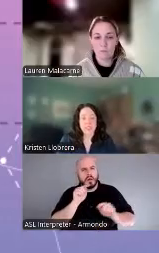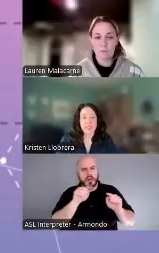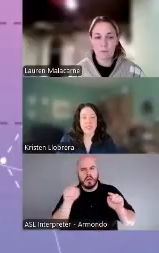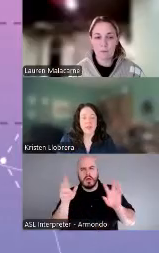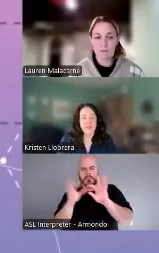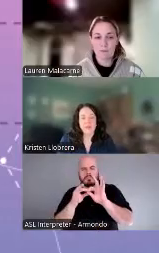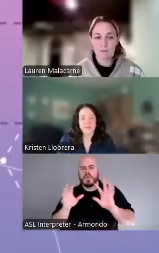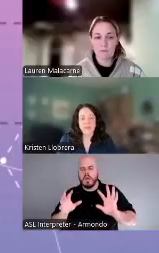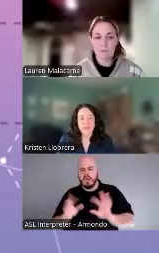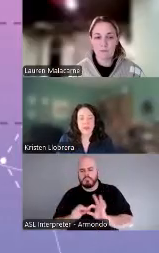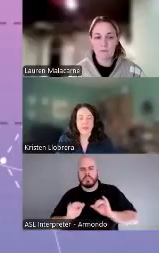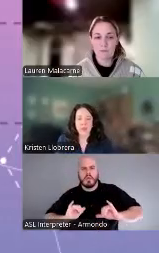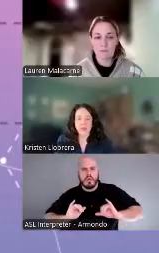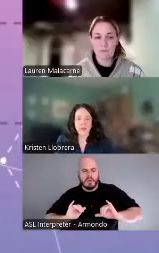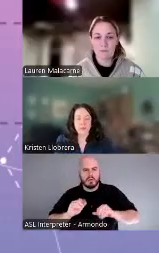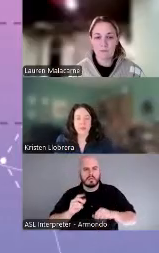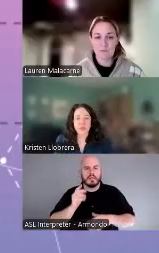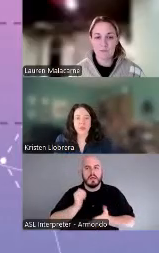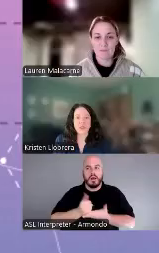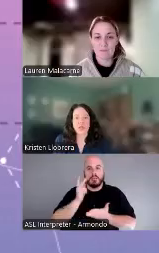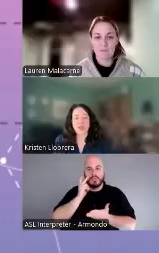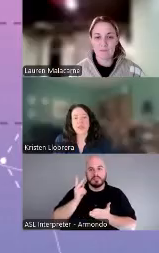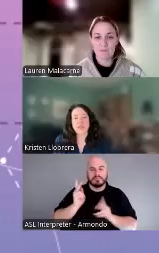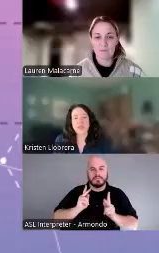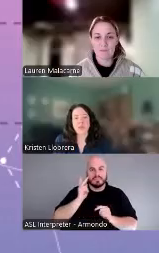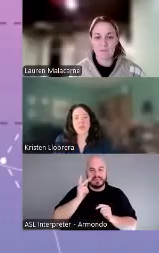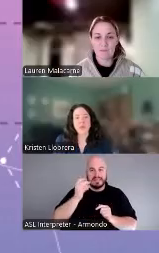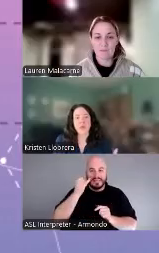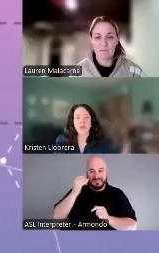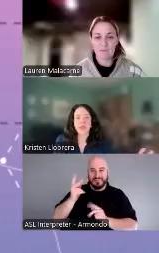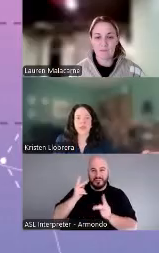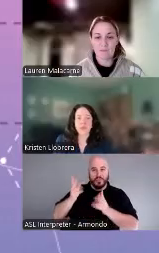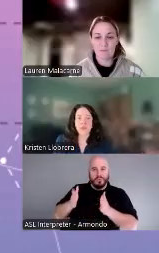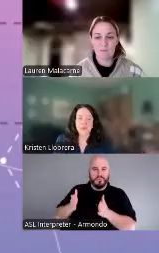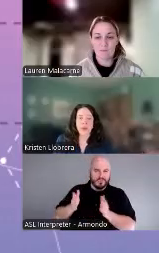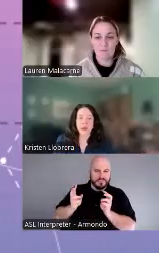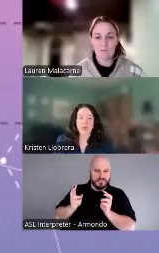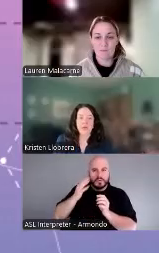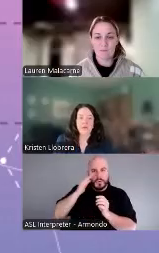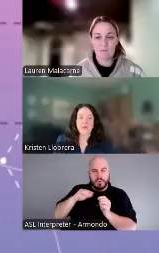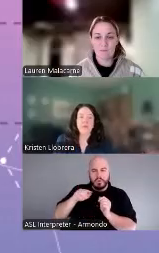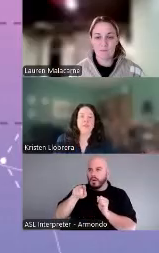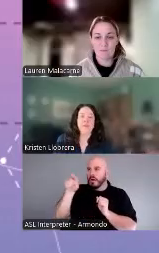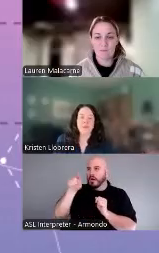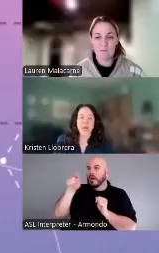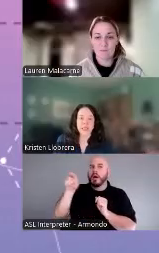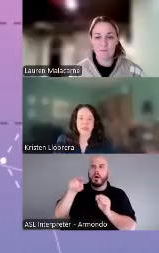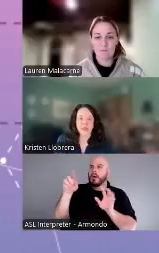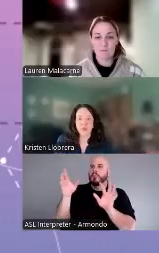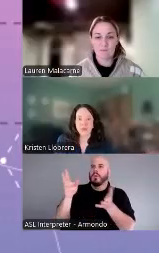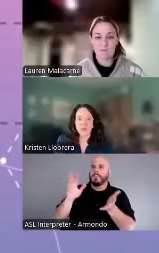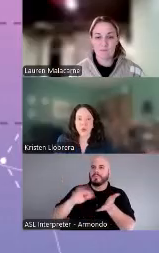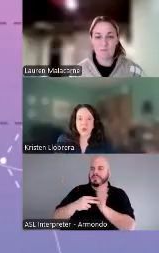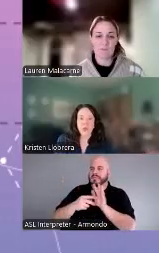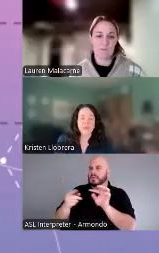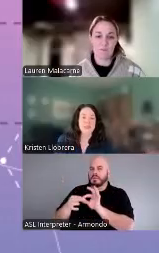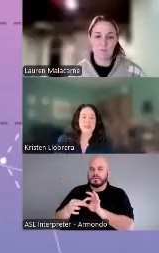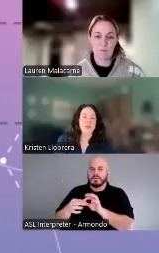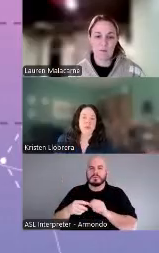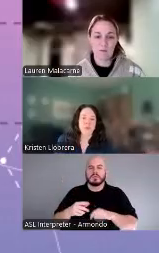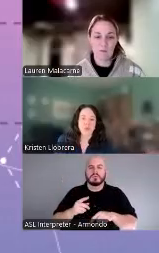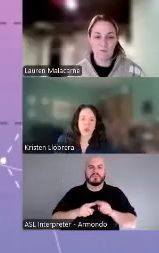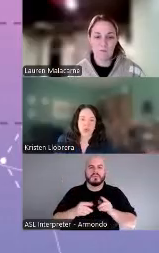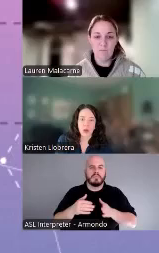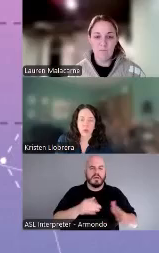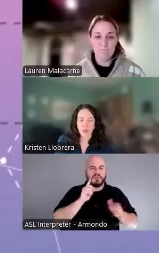visually see if they're visual. You know, we've got the different paths for people who use both arms,